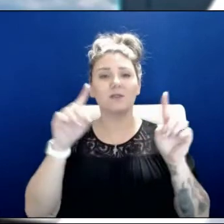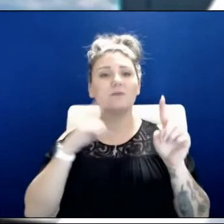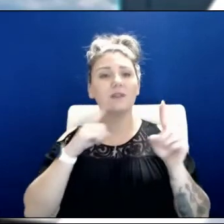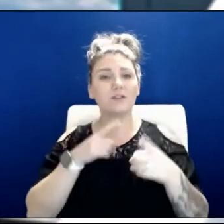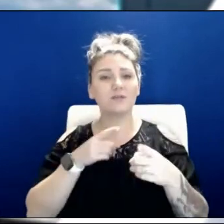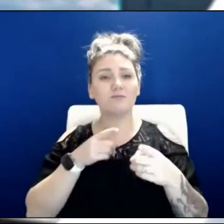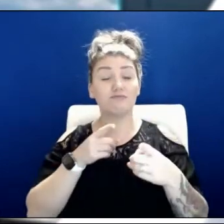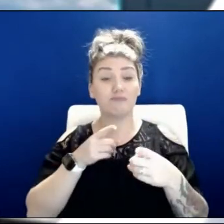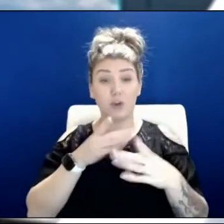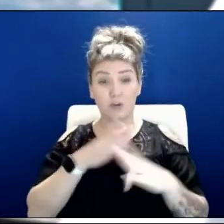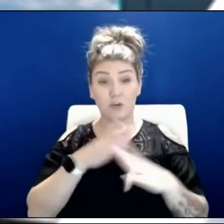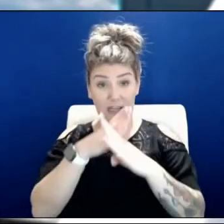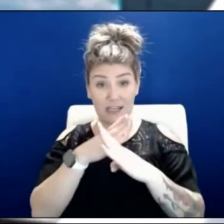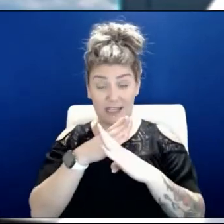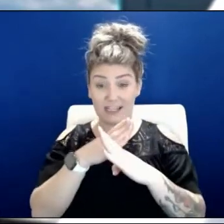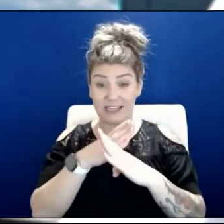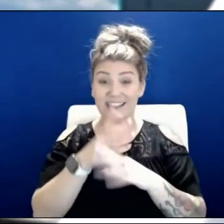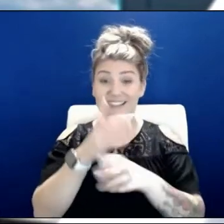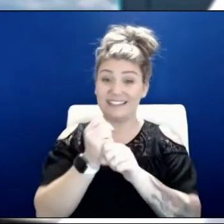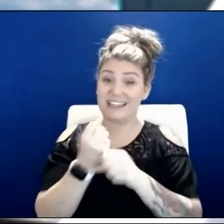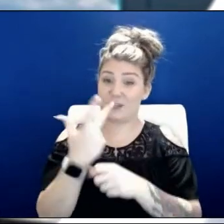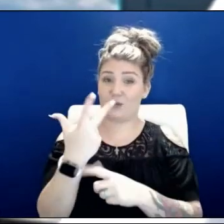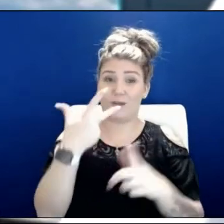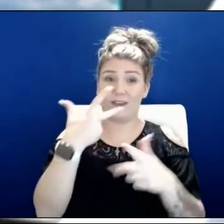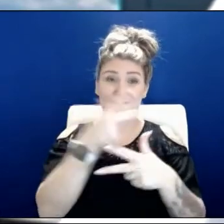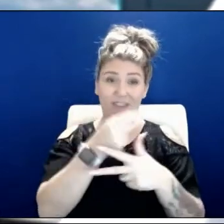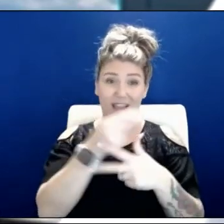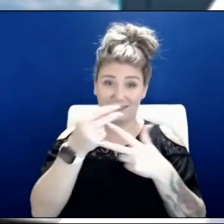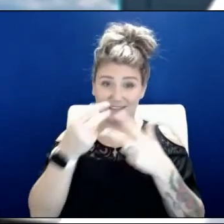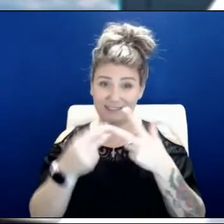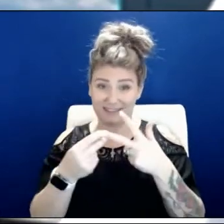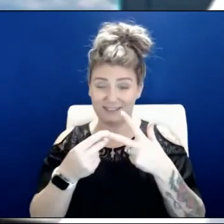is getting 3 shots of the vaccine.